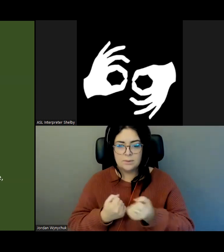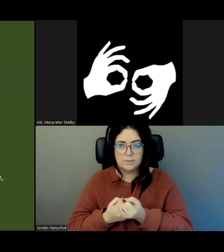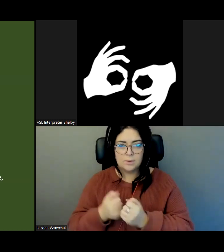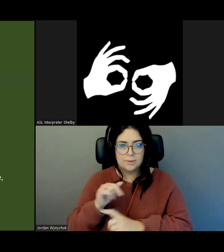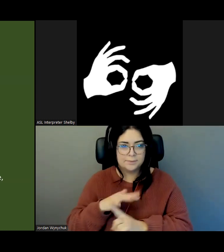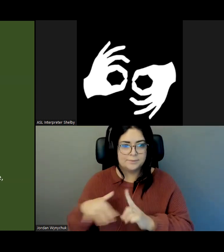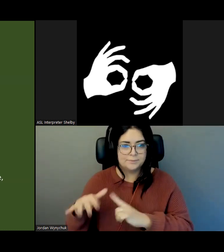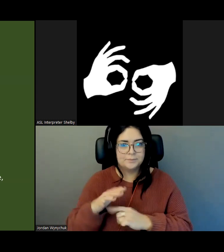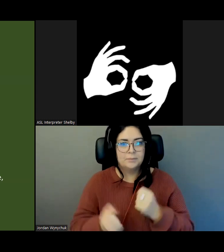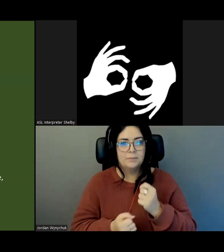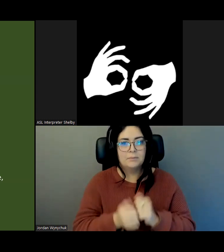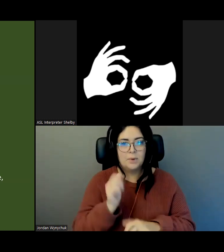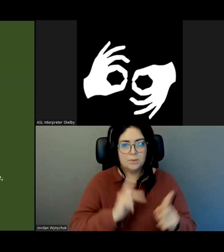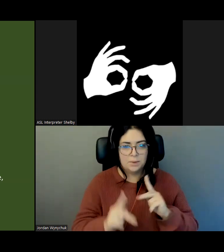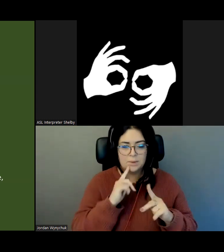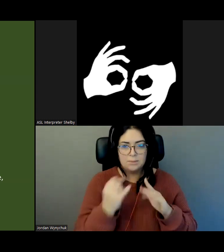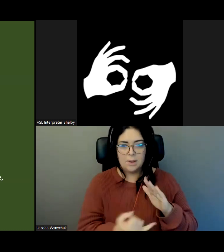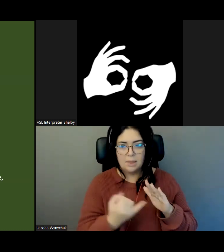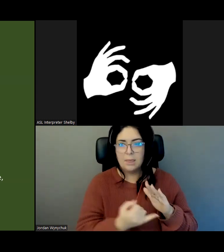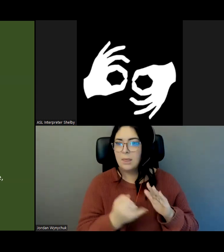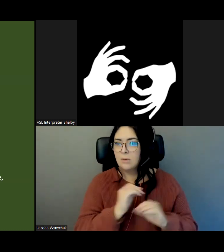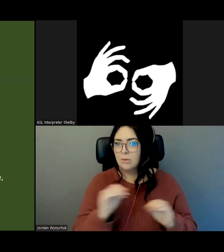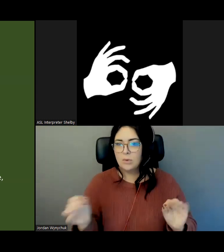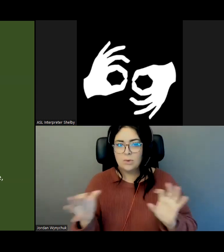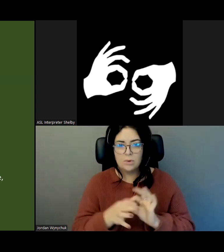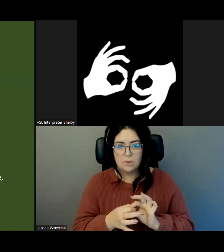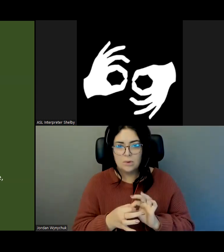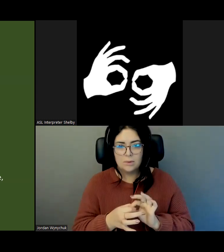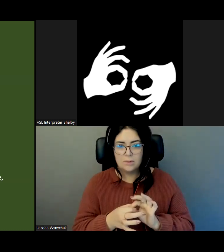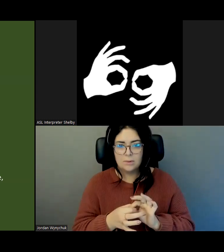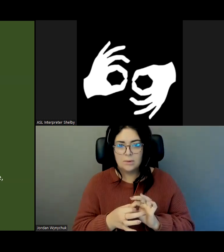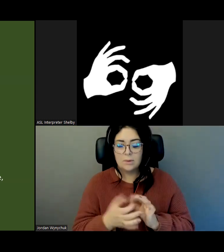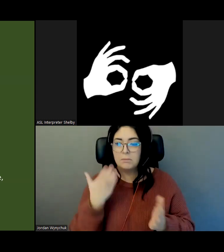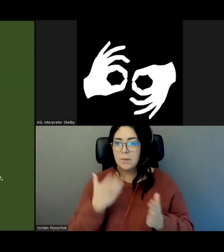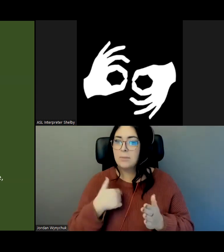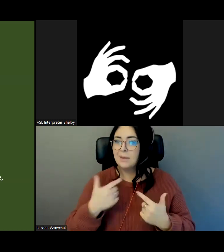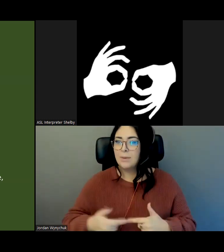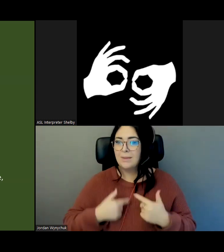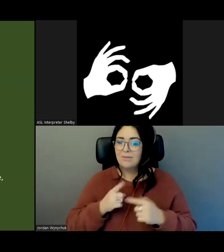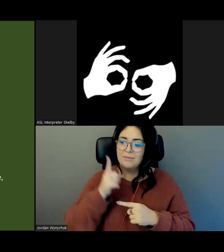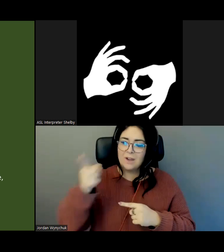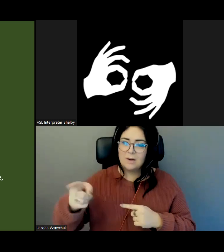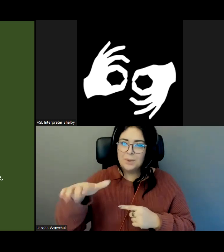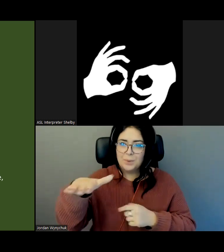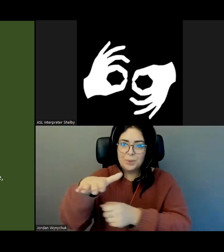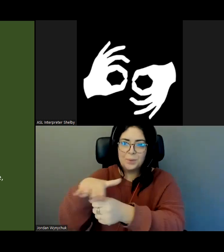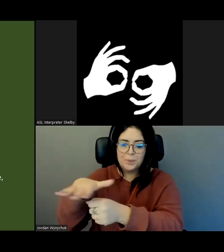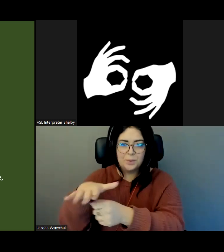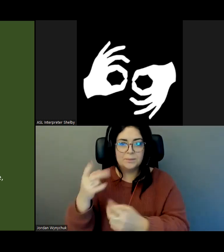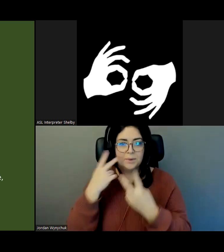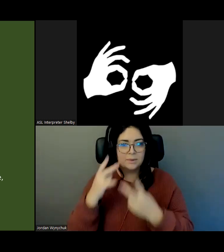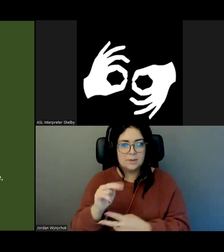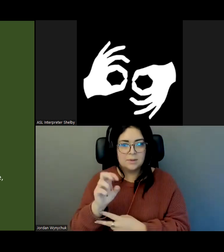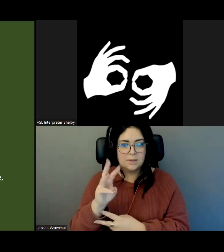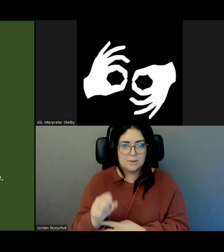many people have had to endure isolation without connection, and we may live in a remote region, but we do see the news.